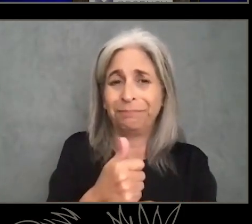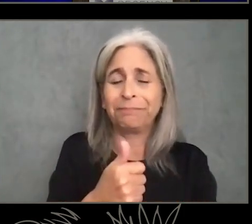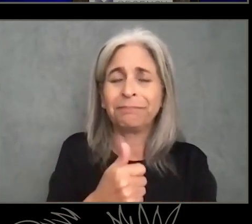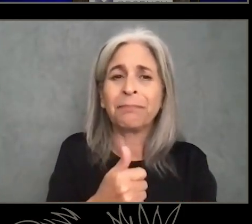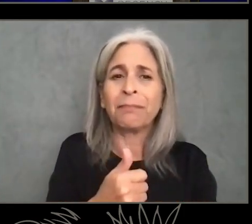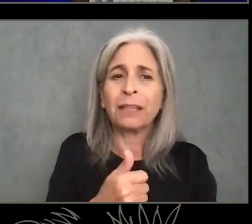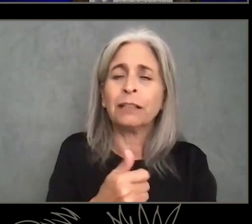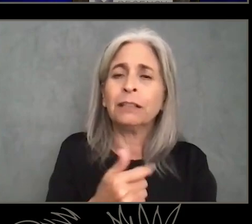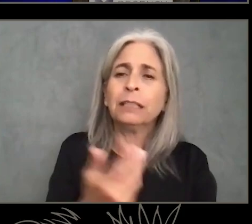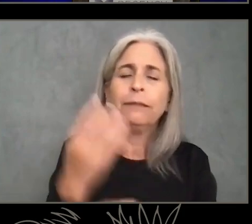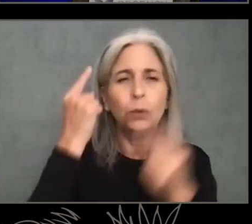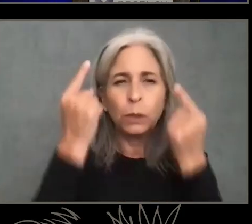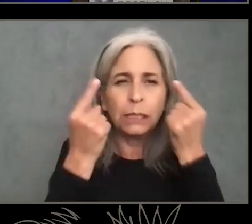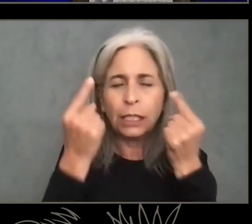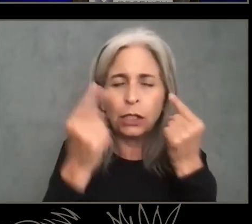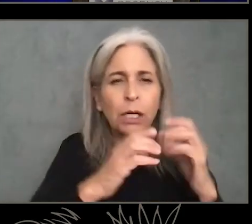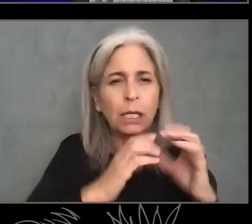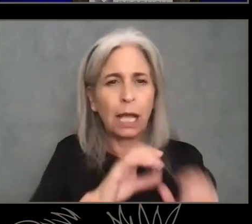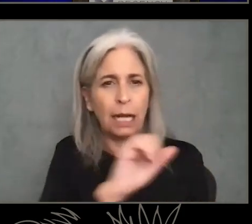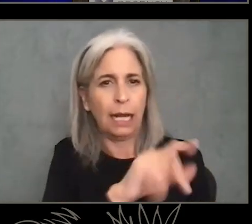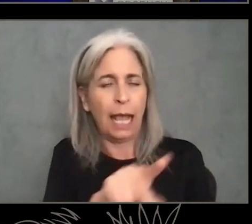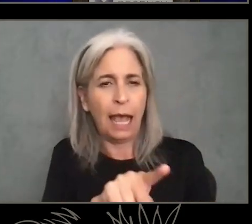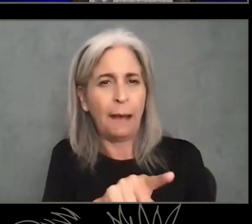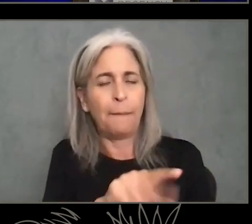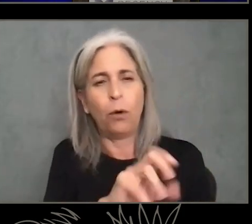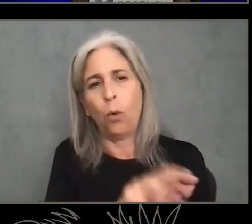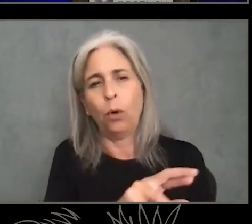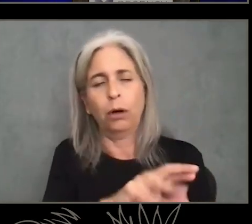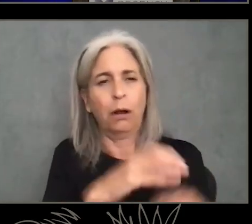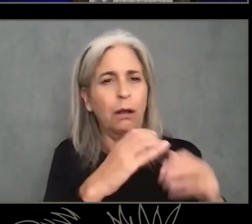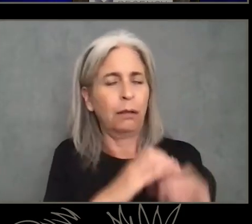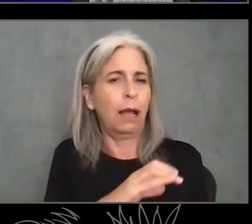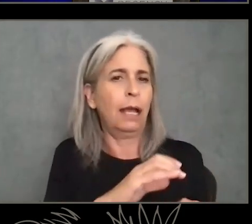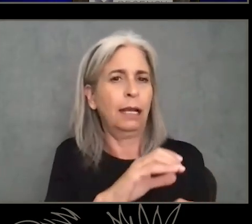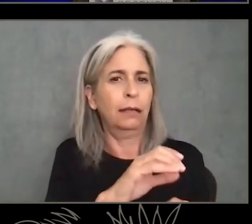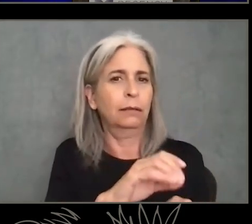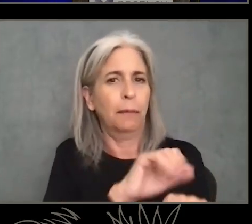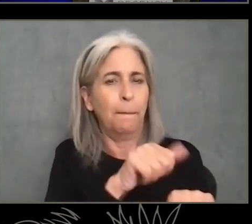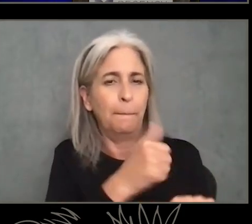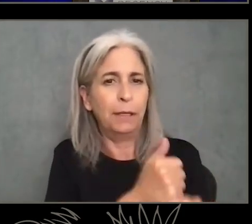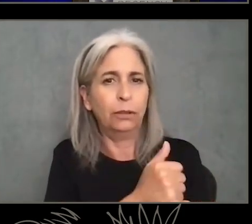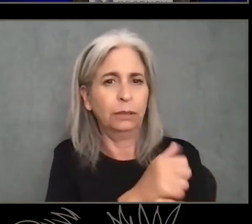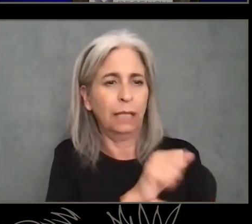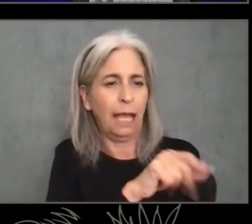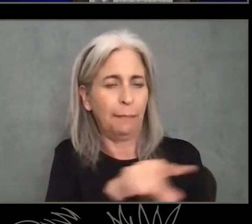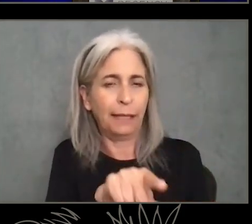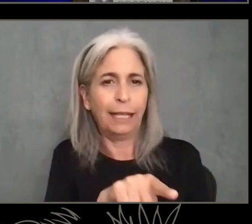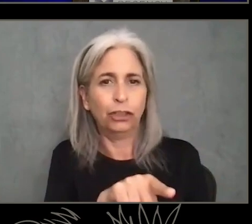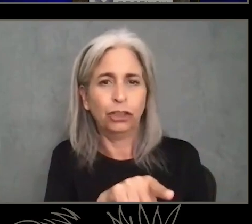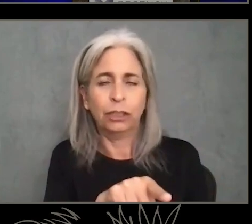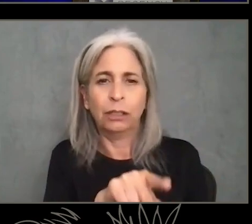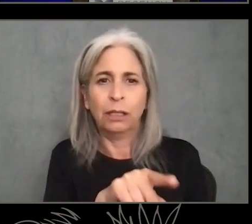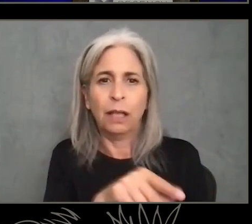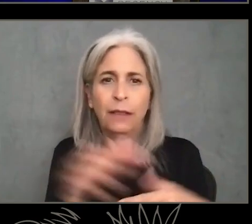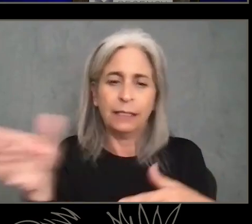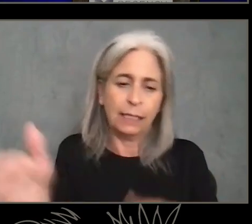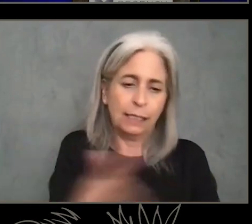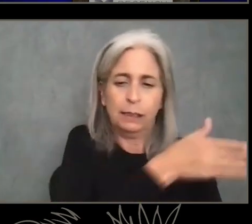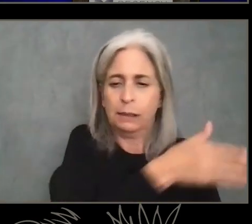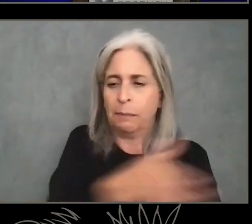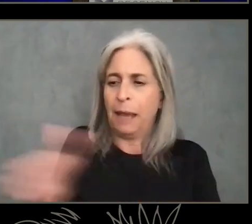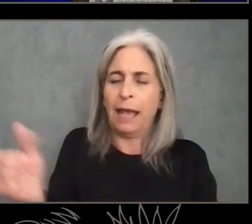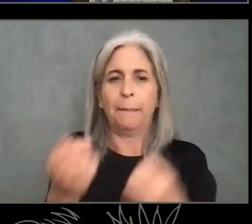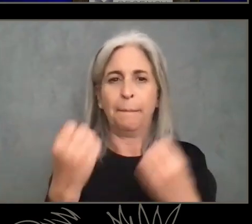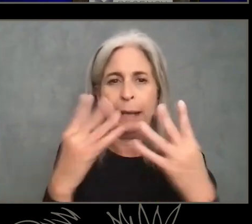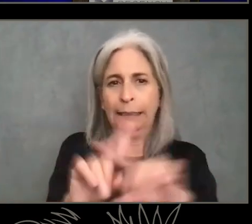Now, you could consider a client app or a client build an application, but this was to span across